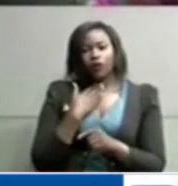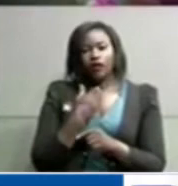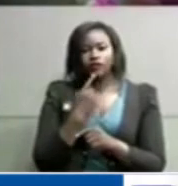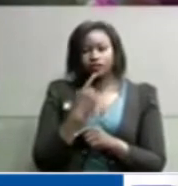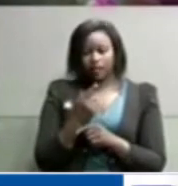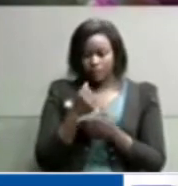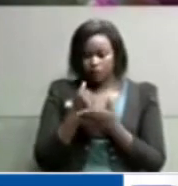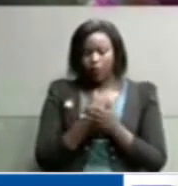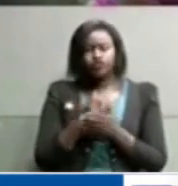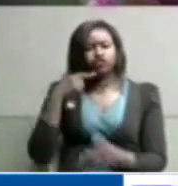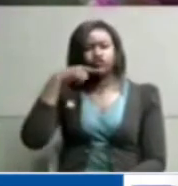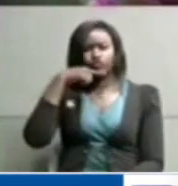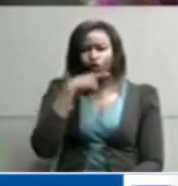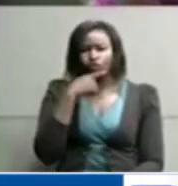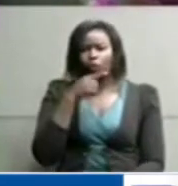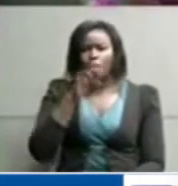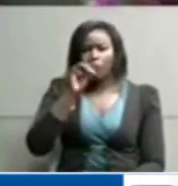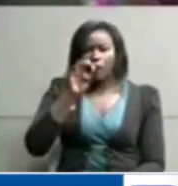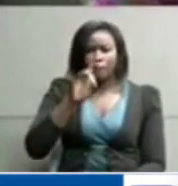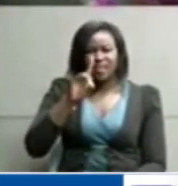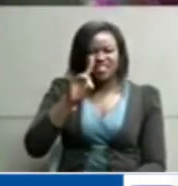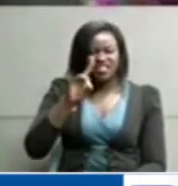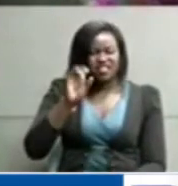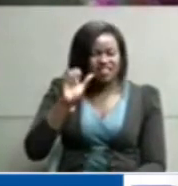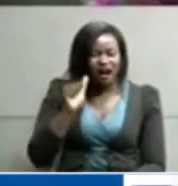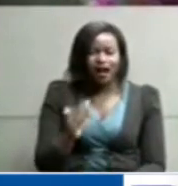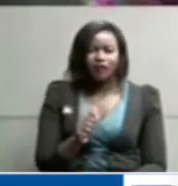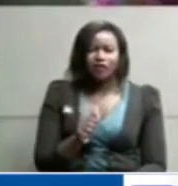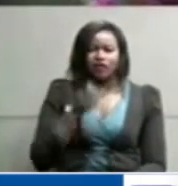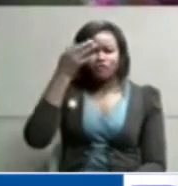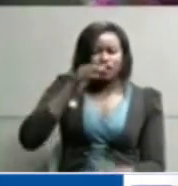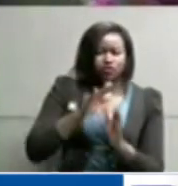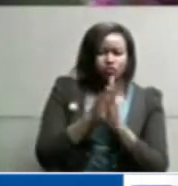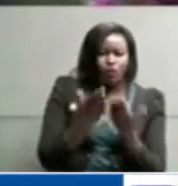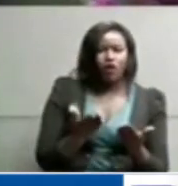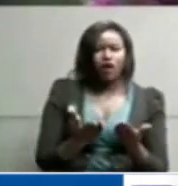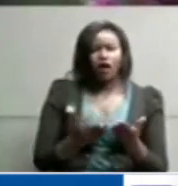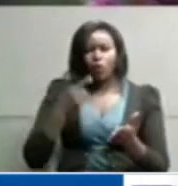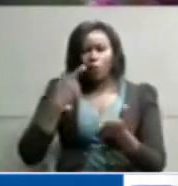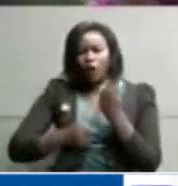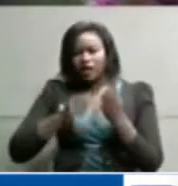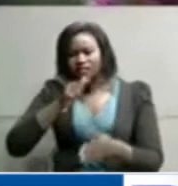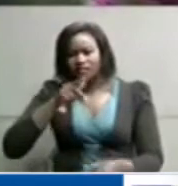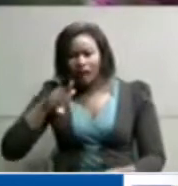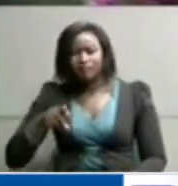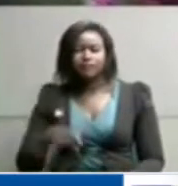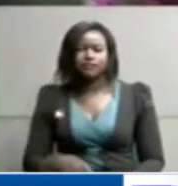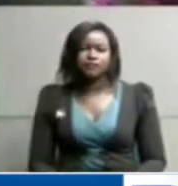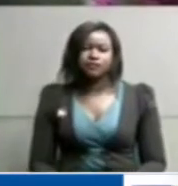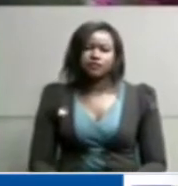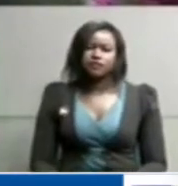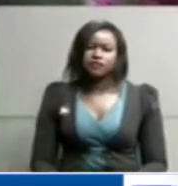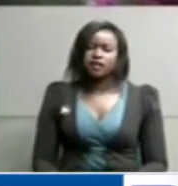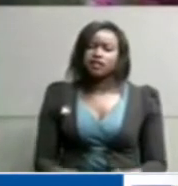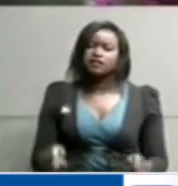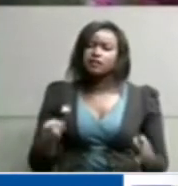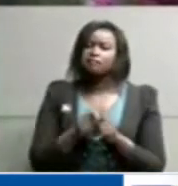on the social media, and I was reminded here, that someone was asking